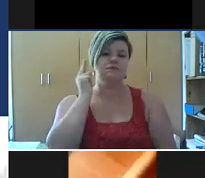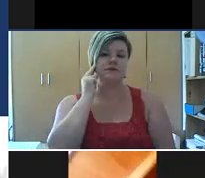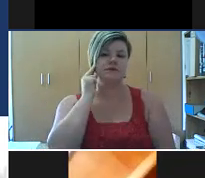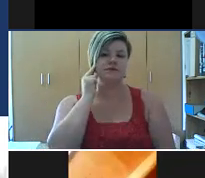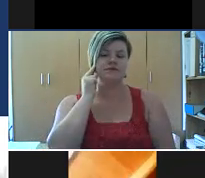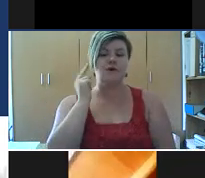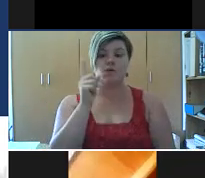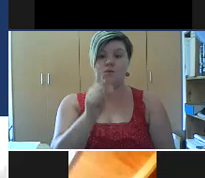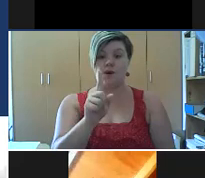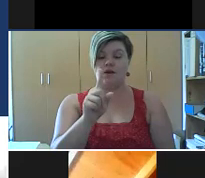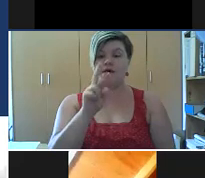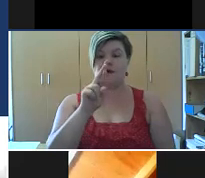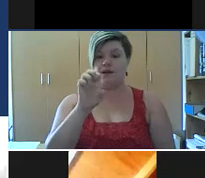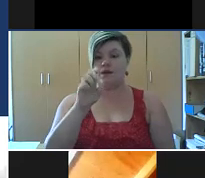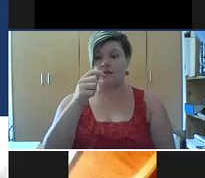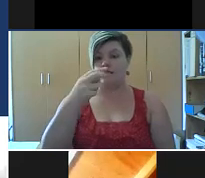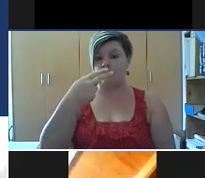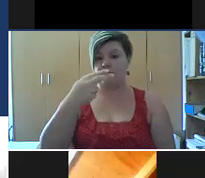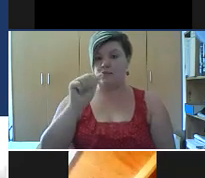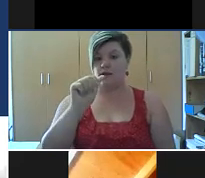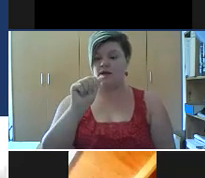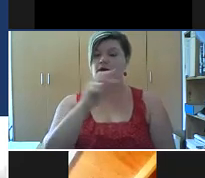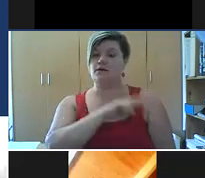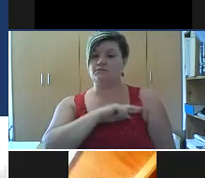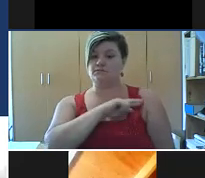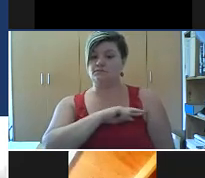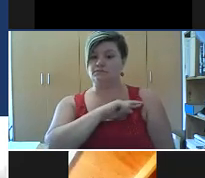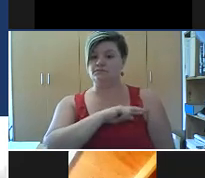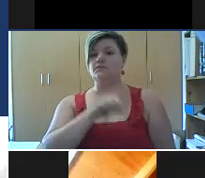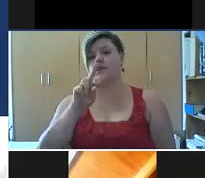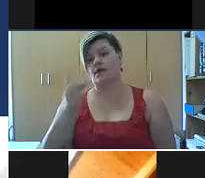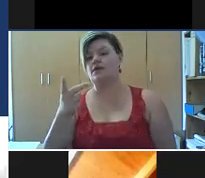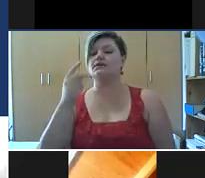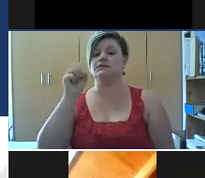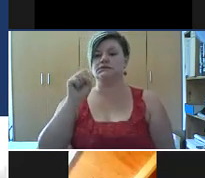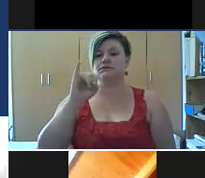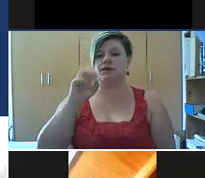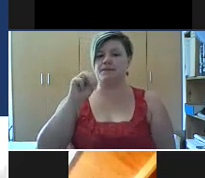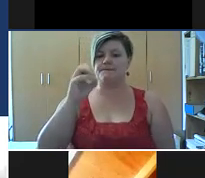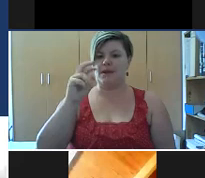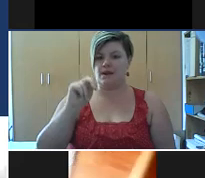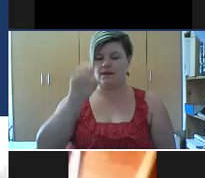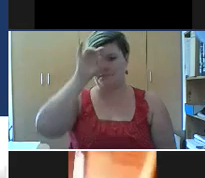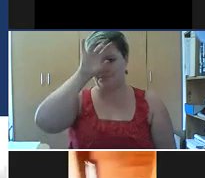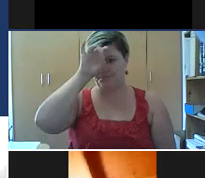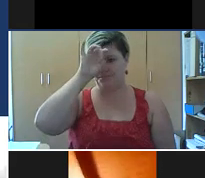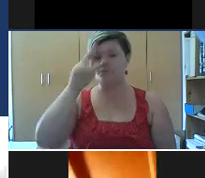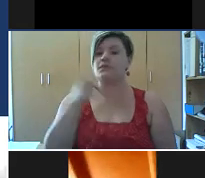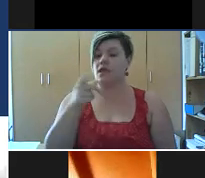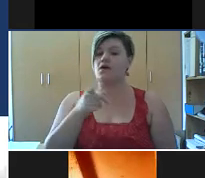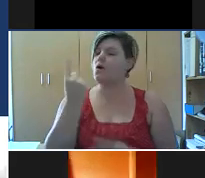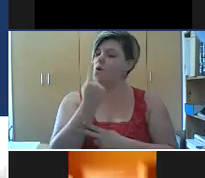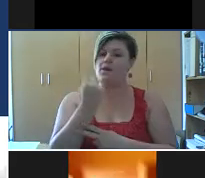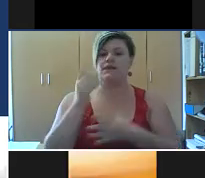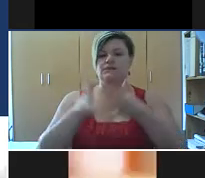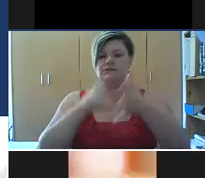The one is Rieta and the other is Simon. So they will only be signing, but they will use written